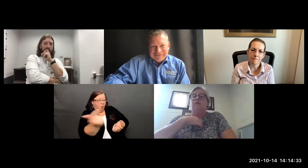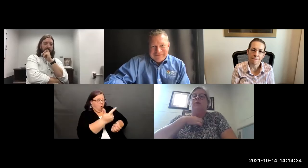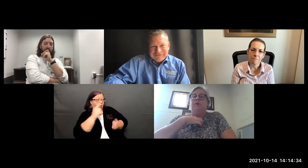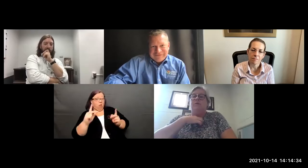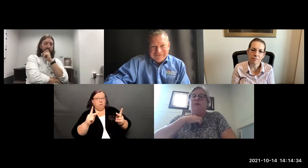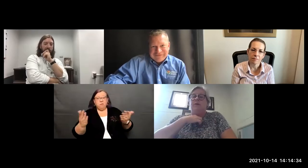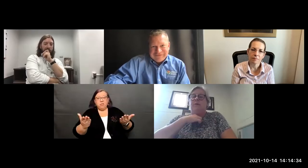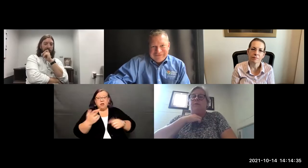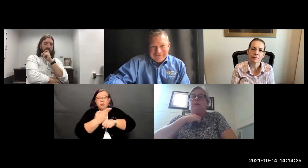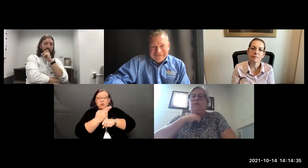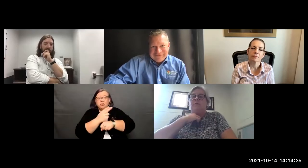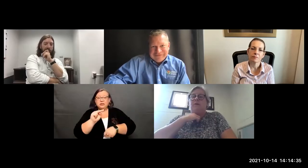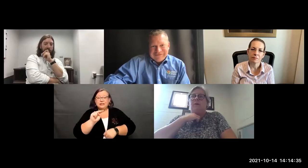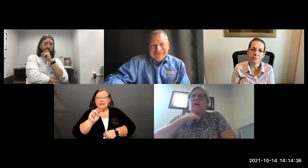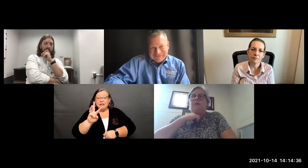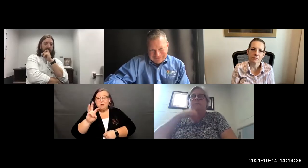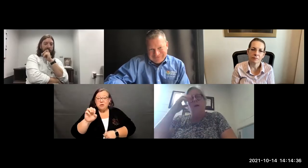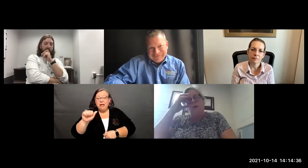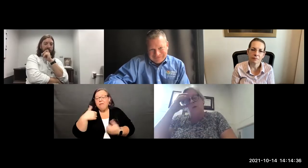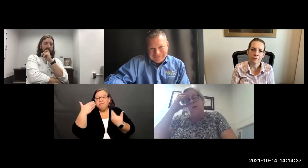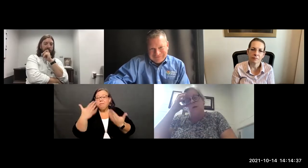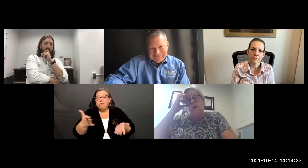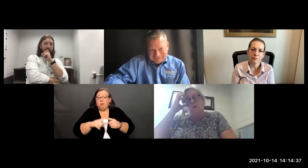just started using it. We've been using